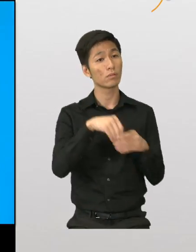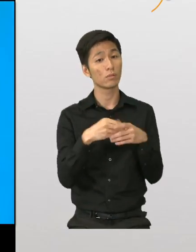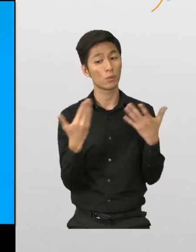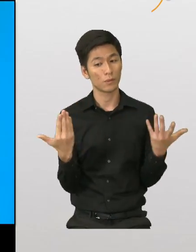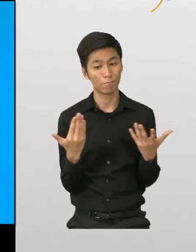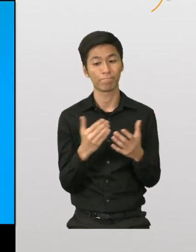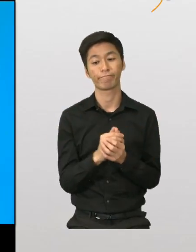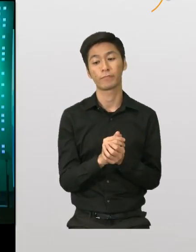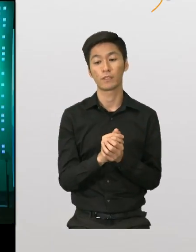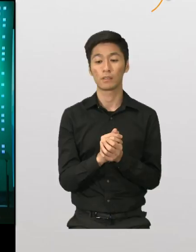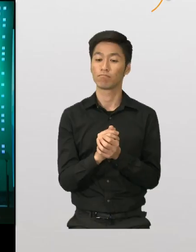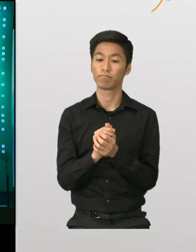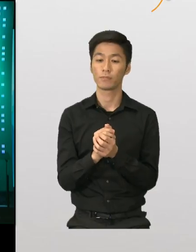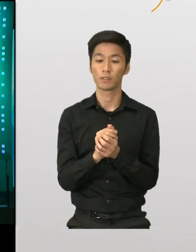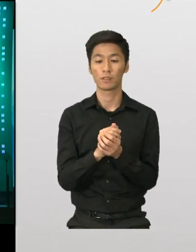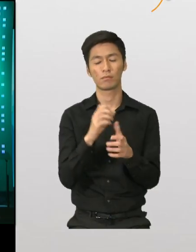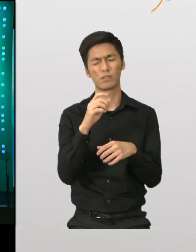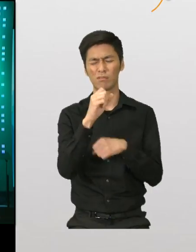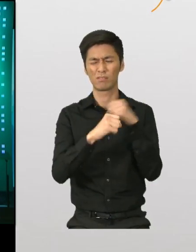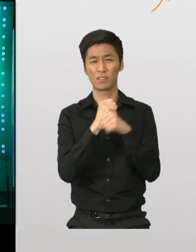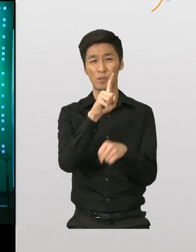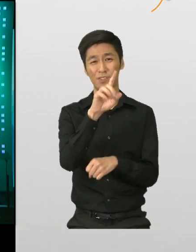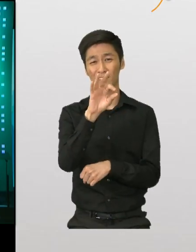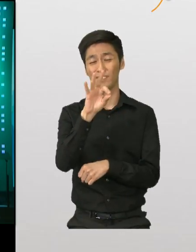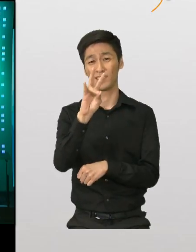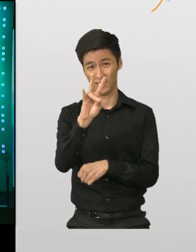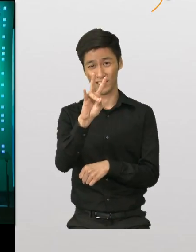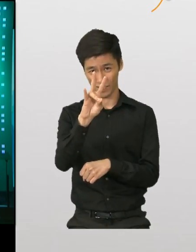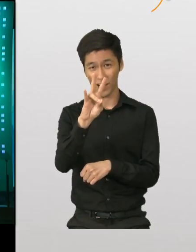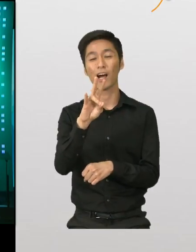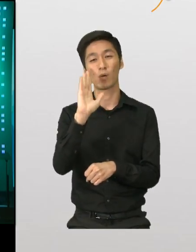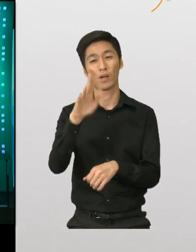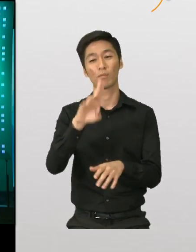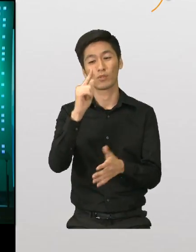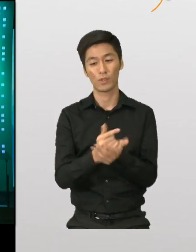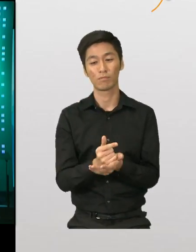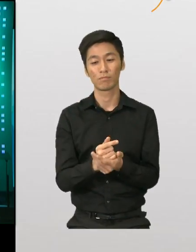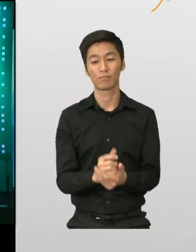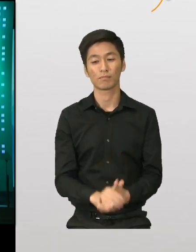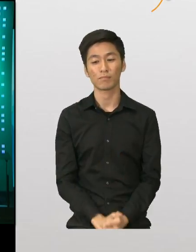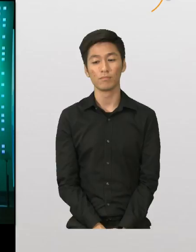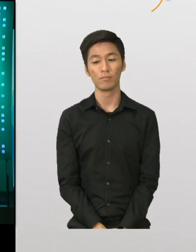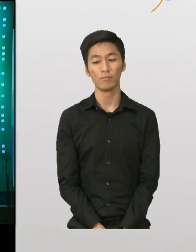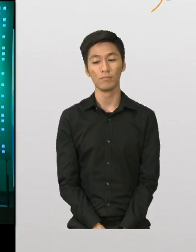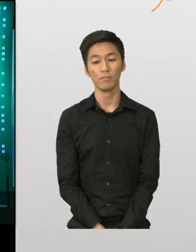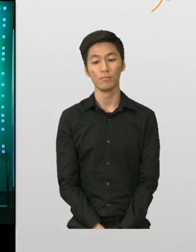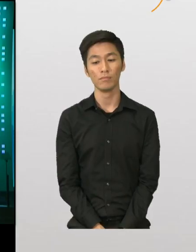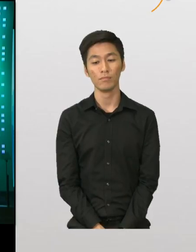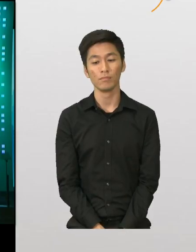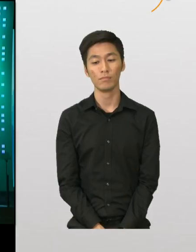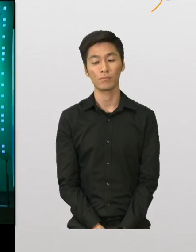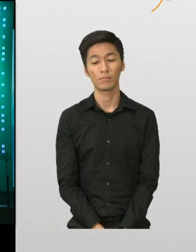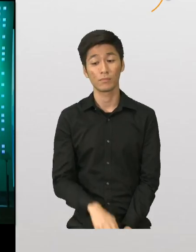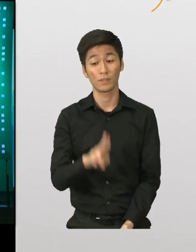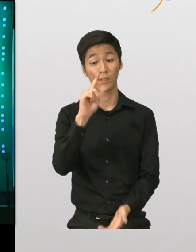to 1997. In other words, the flats will get HIP about 30 years after they were built. After upgrading, these